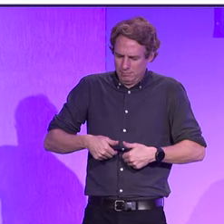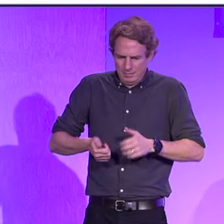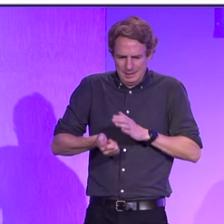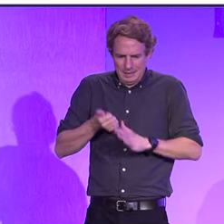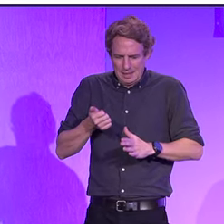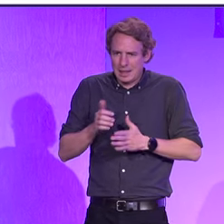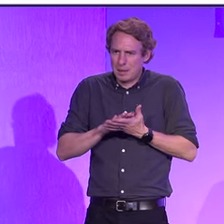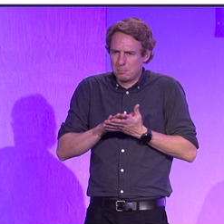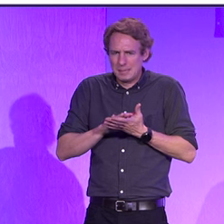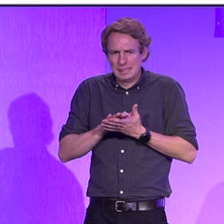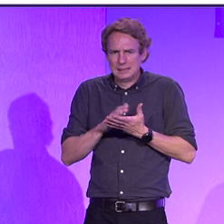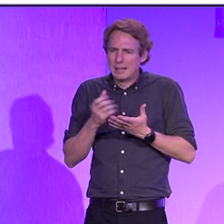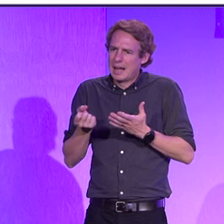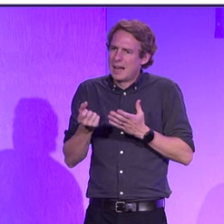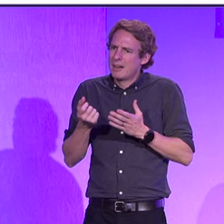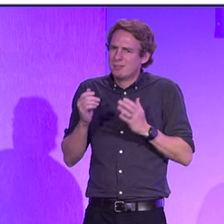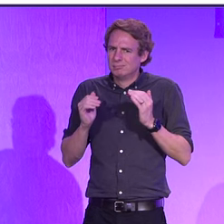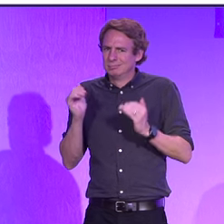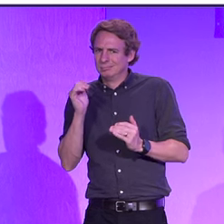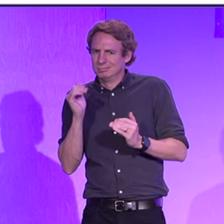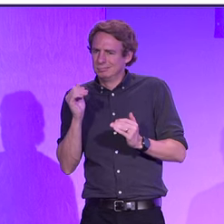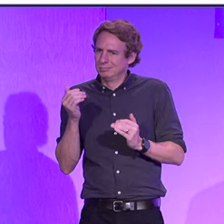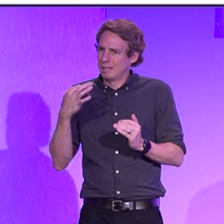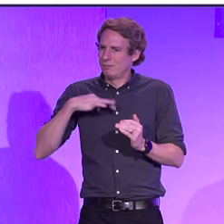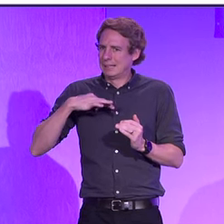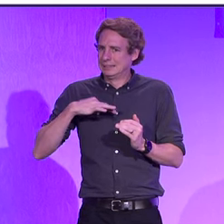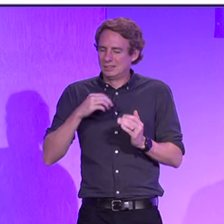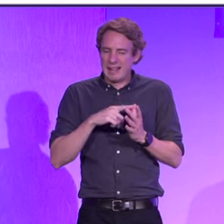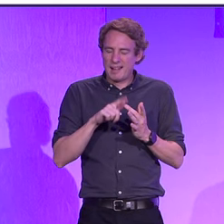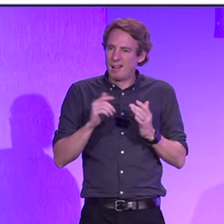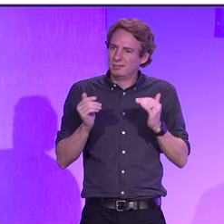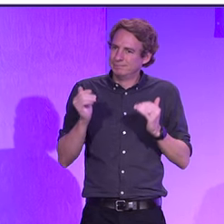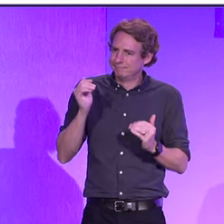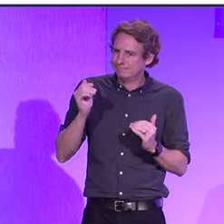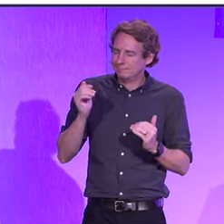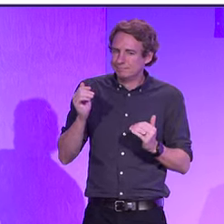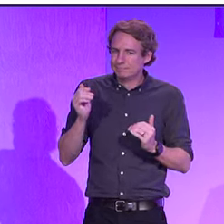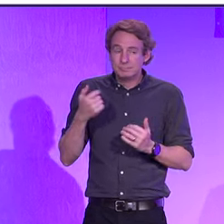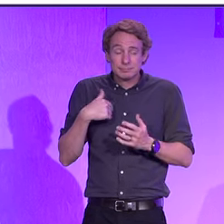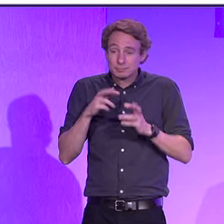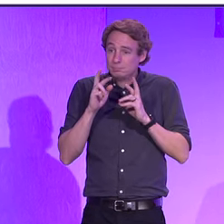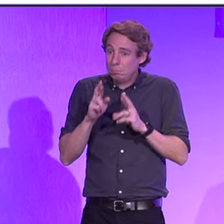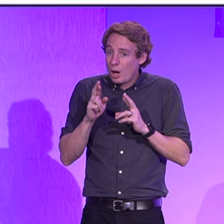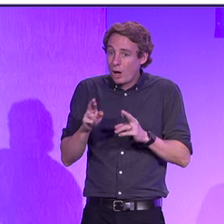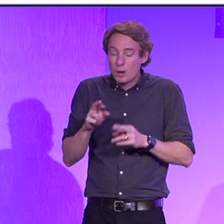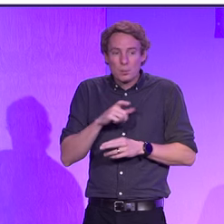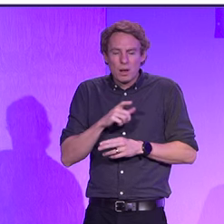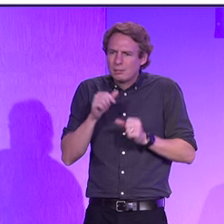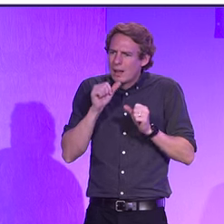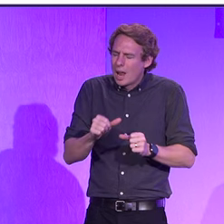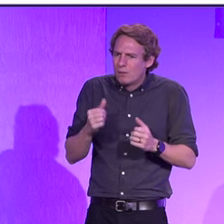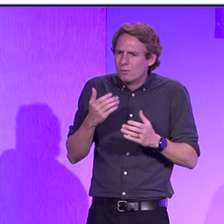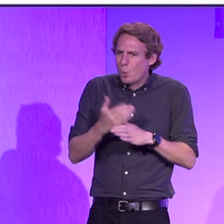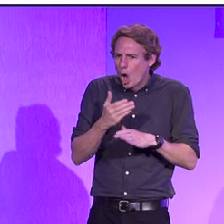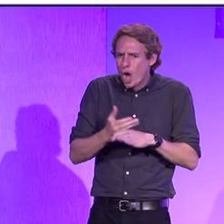give us a competitive advantage to AI. I hope that's true, because I really like working